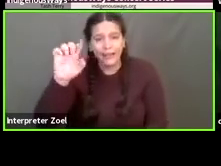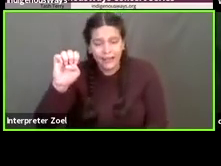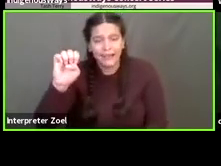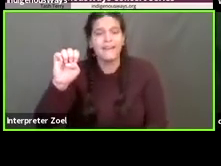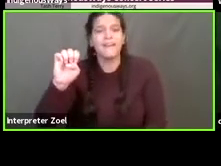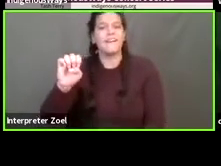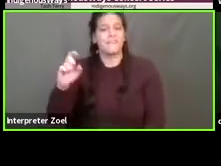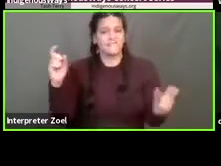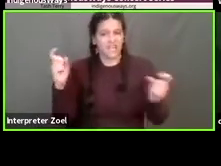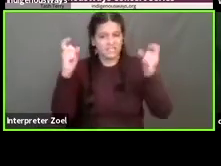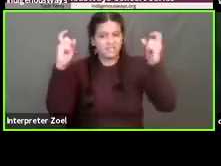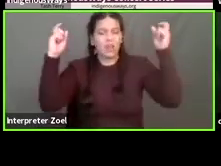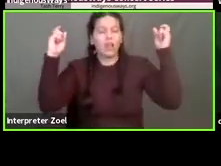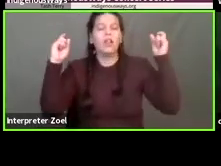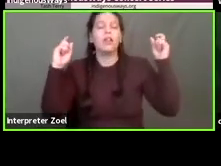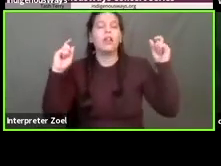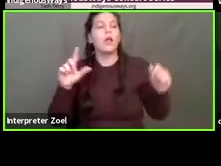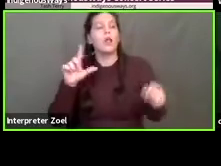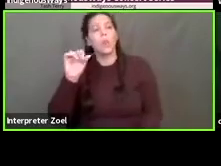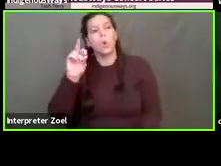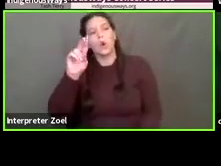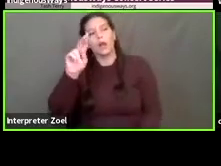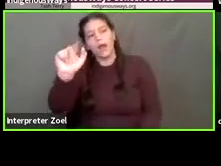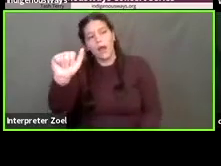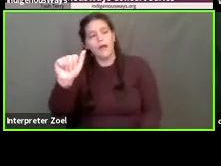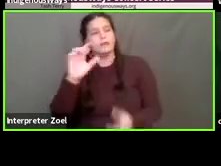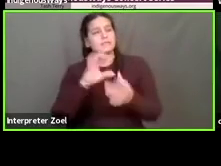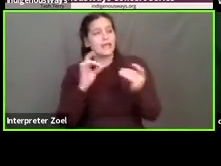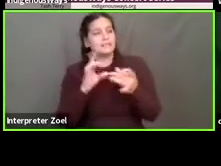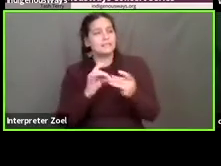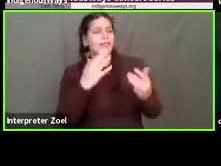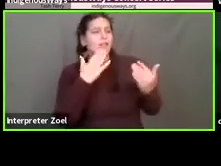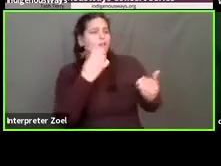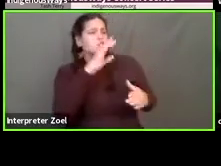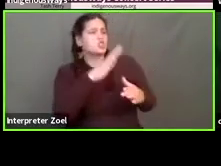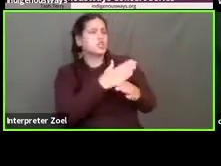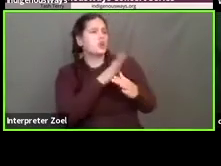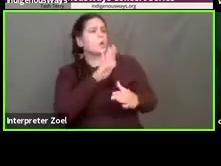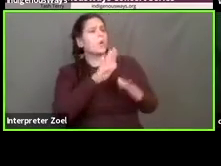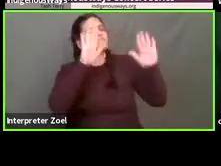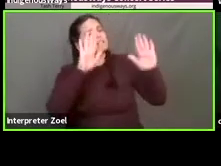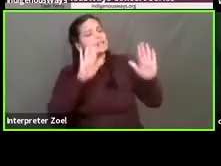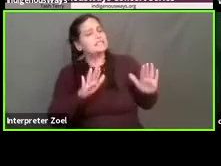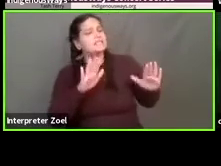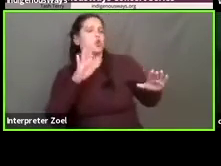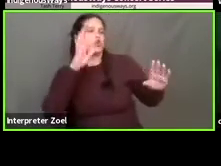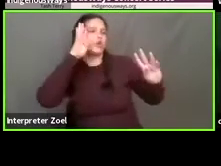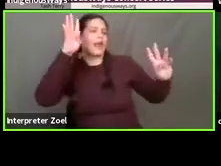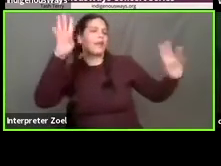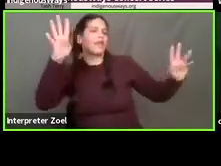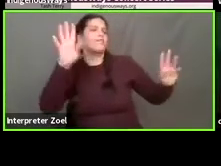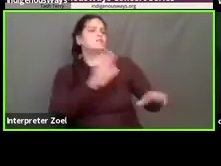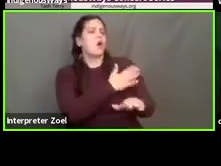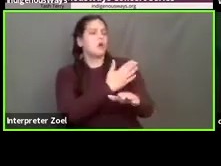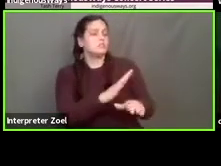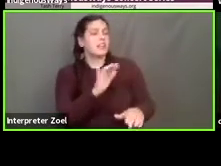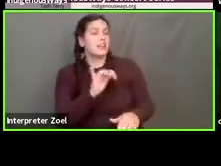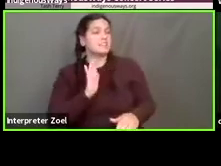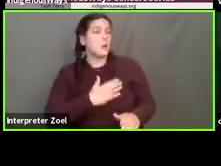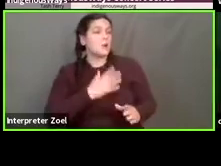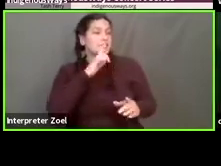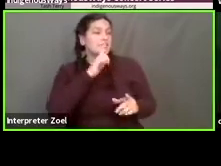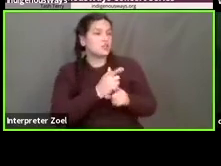Festival. Lorna says to you, thank you for sharing your fantastic creative songs. And that's our sister